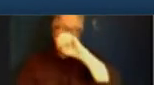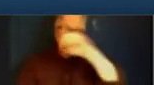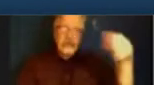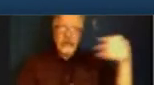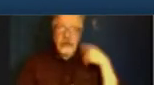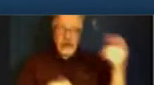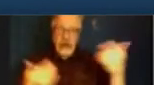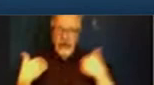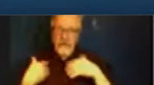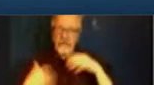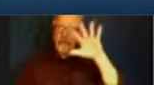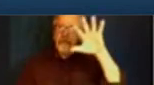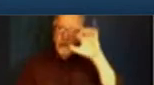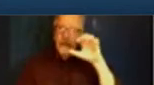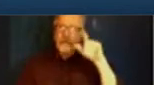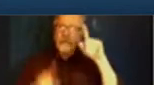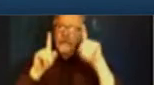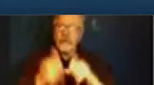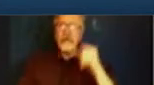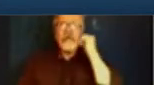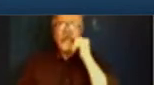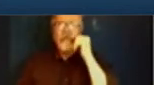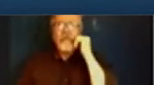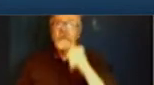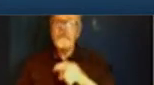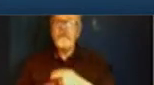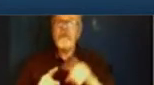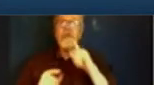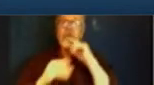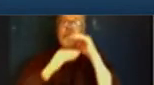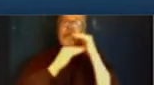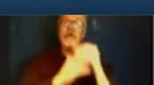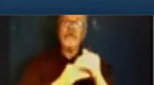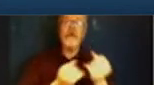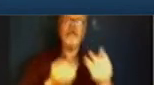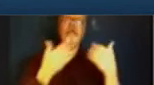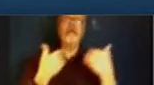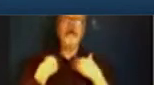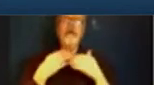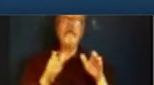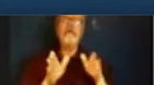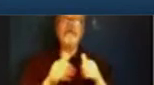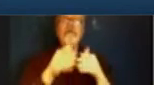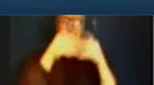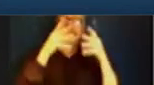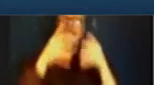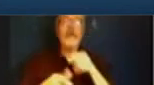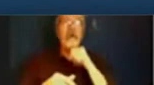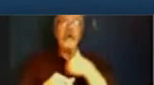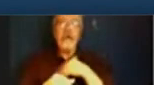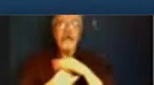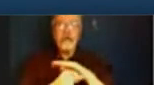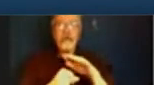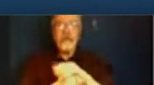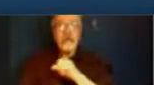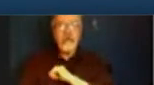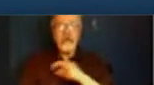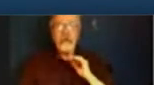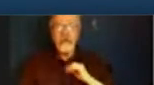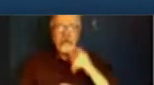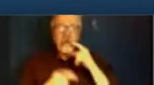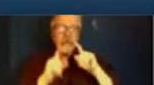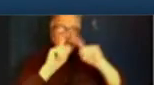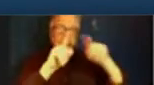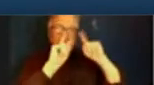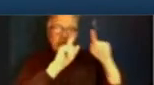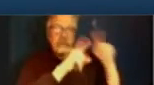not limited by the number of tests they have. Rather, they're limited by staffing. So is there any effort or thought to get additional staffing out here in Eastern Washington